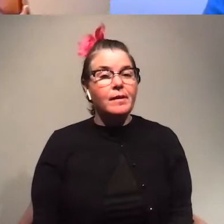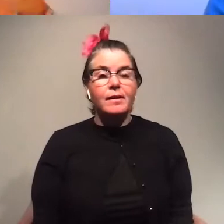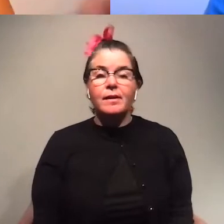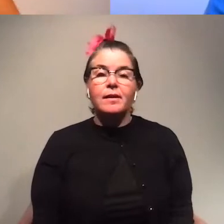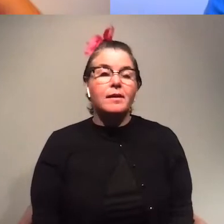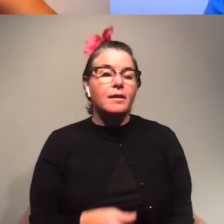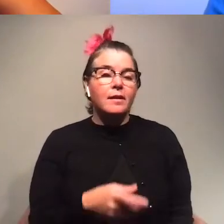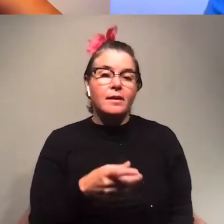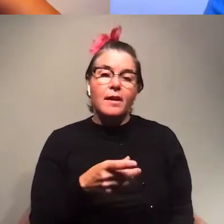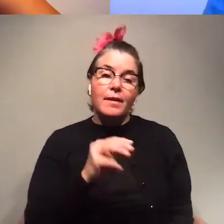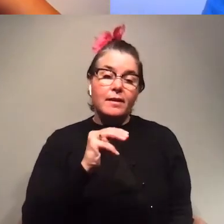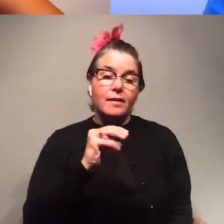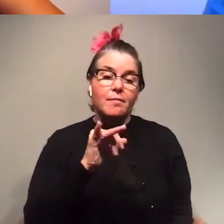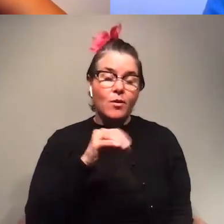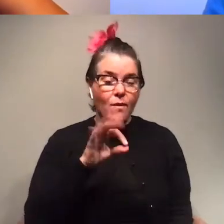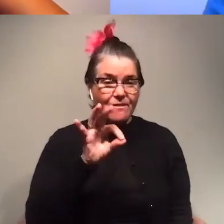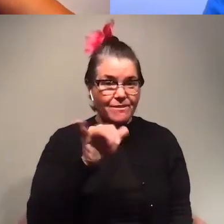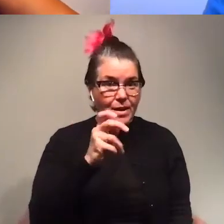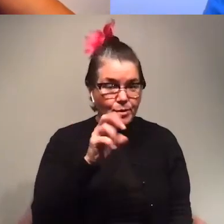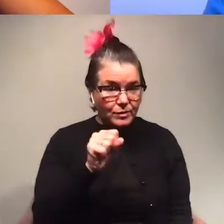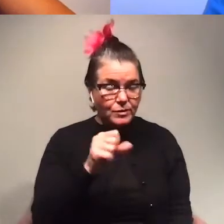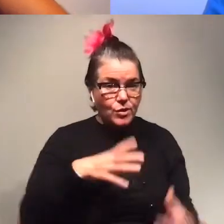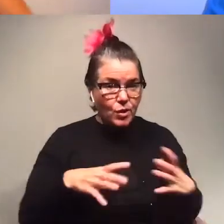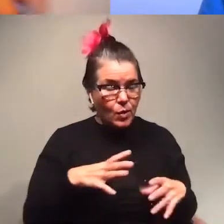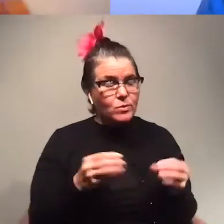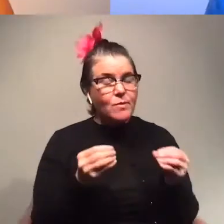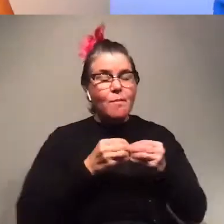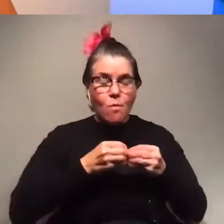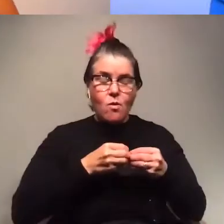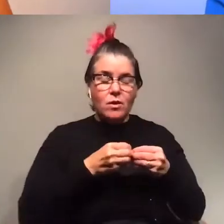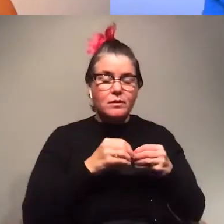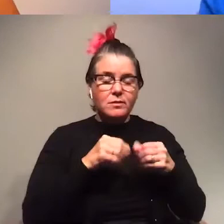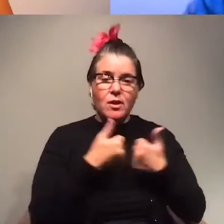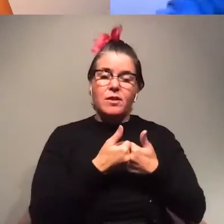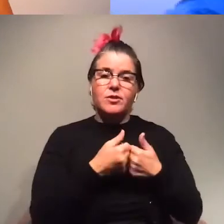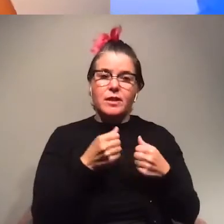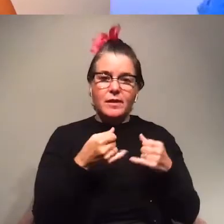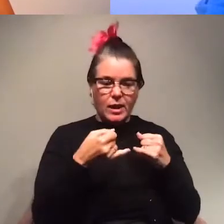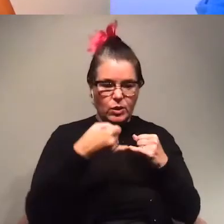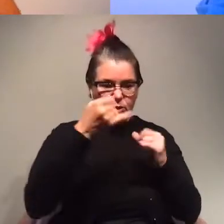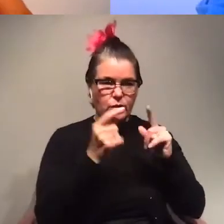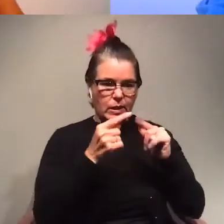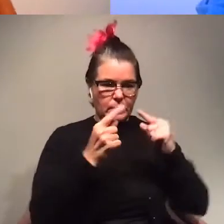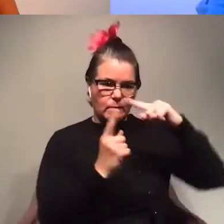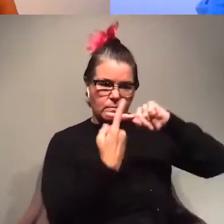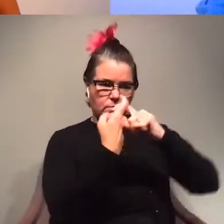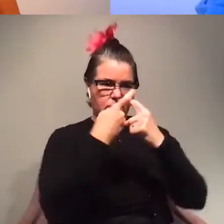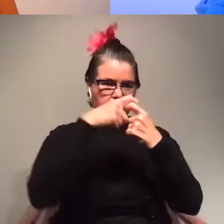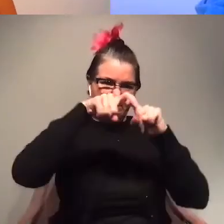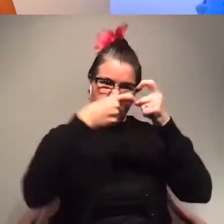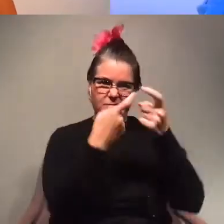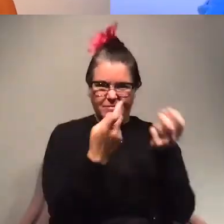the microfibers. Like those are a little bit even more difficult because they're just like little strings that like wind around each other. Like